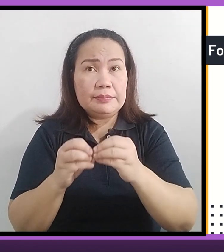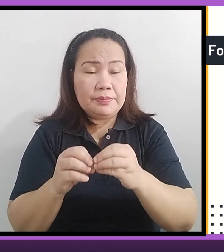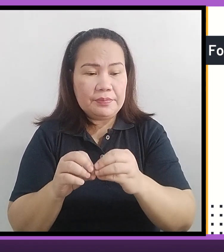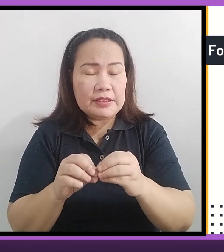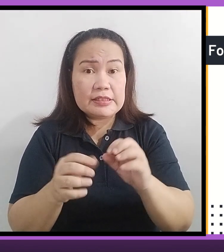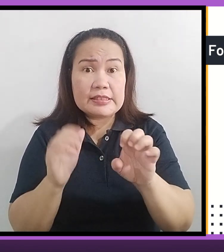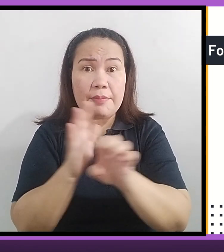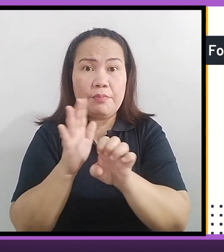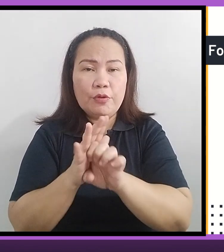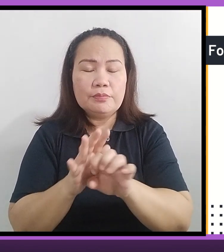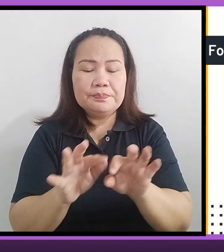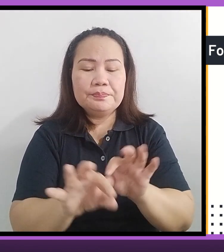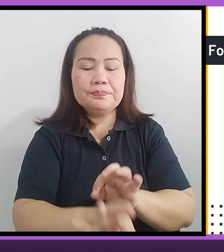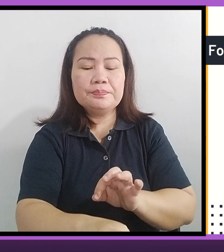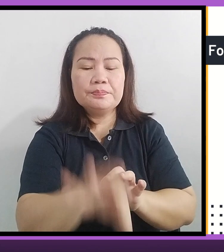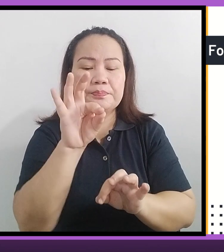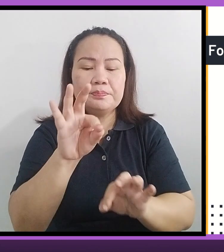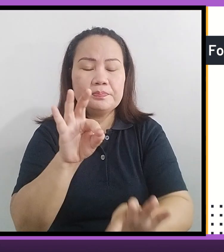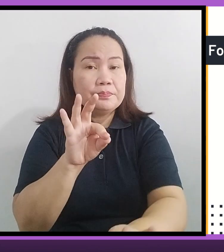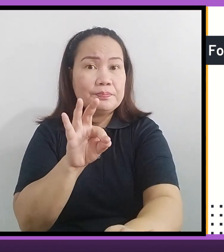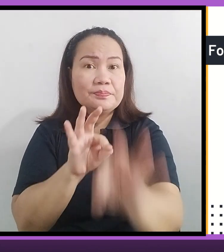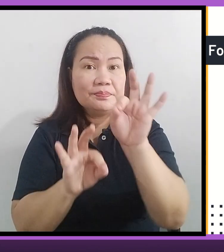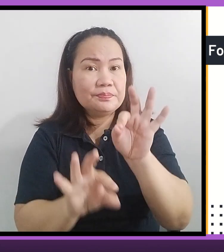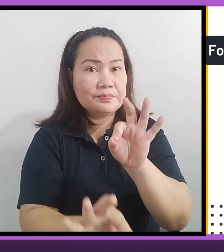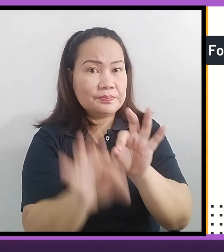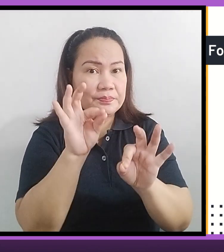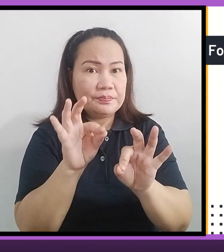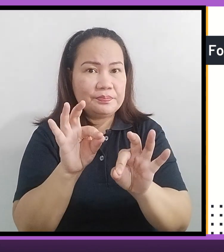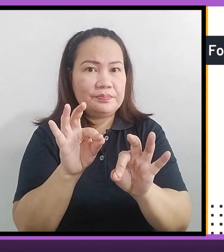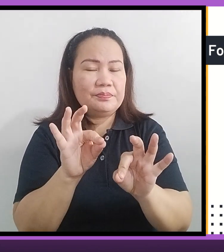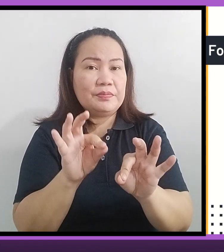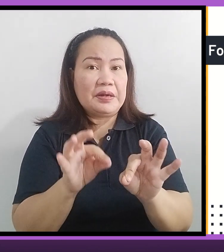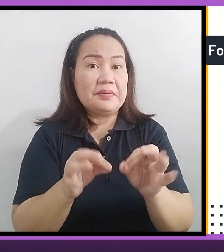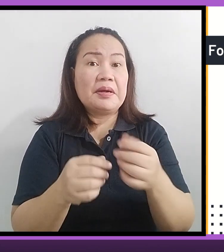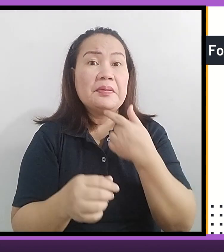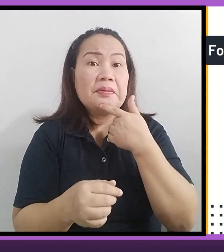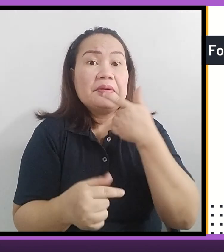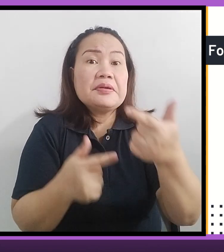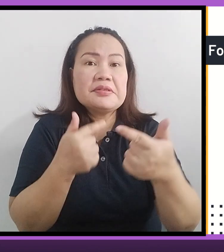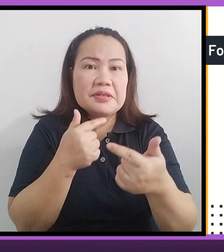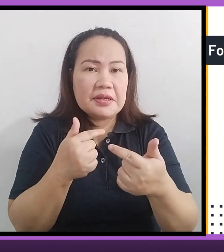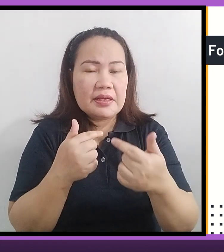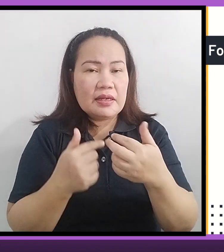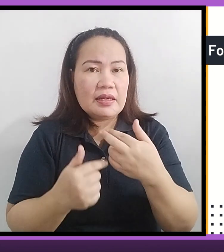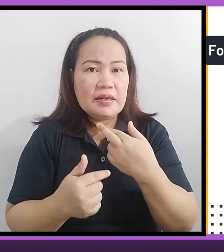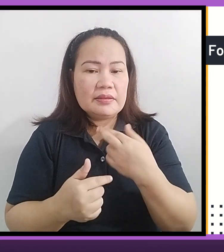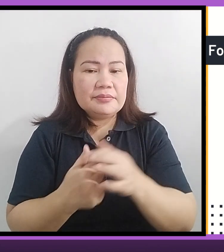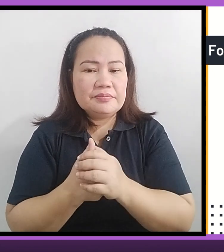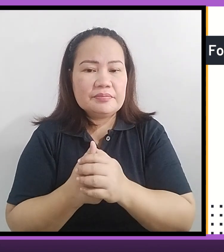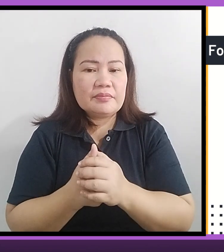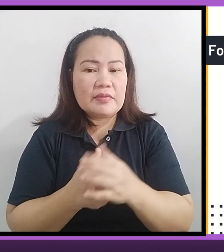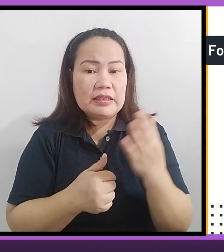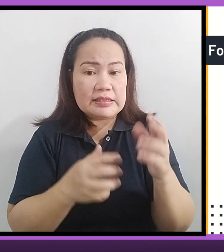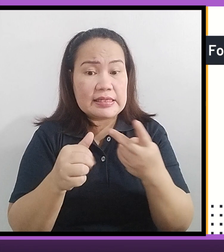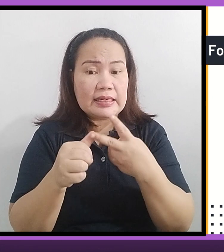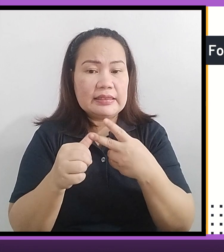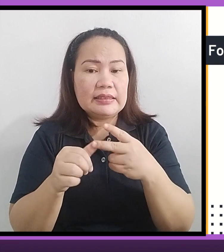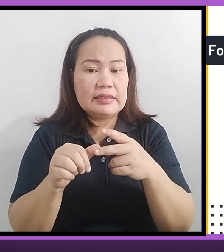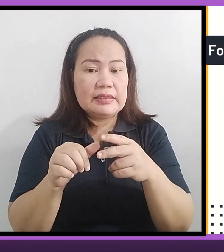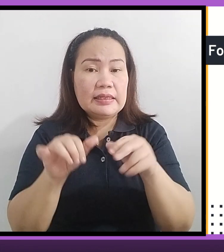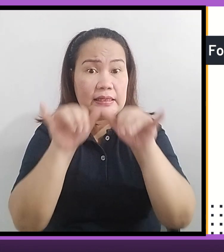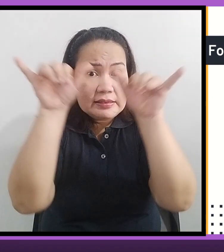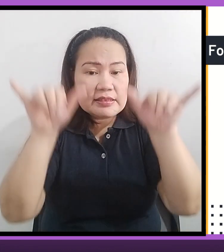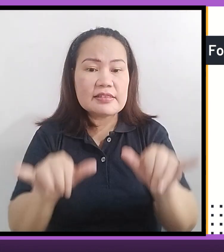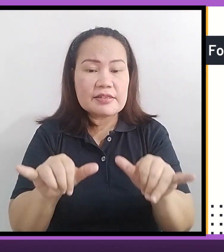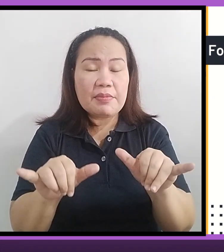ng teacher kapag may graded recitation, that is random sampling. Systematic sampling, this is done by numbering each